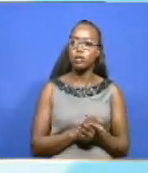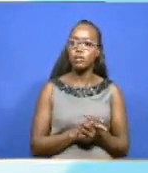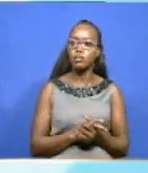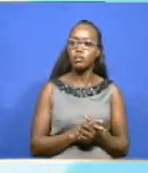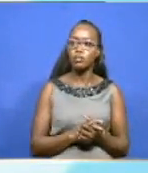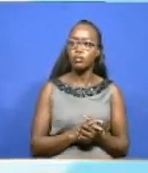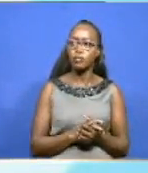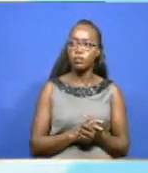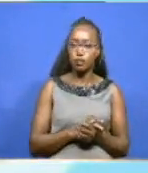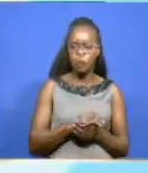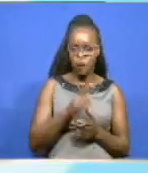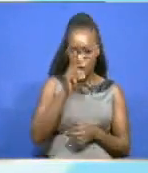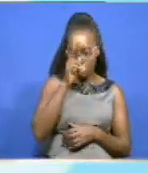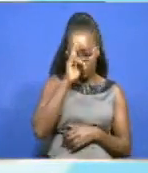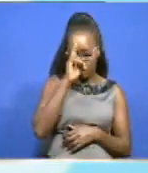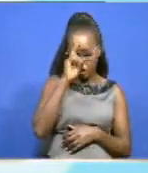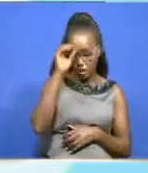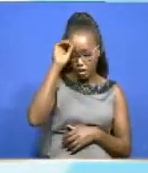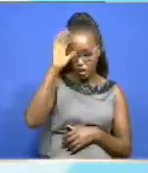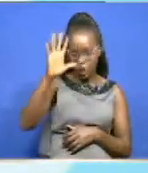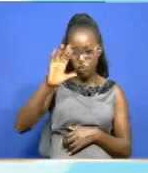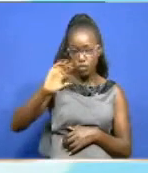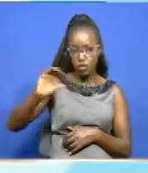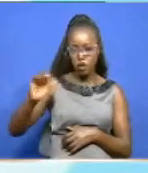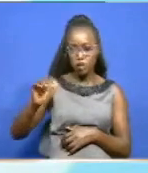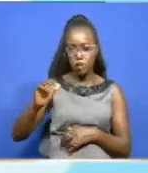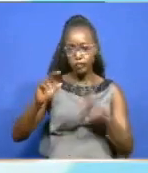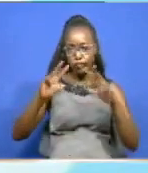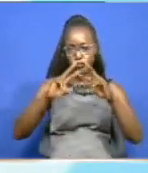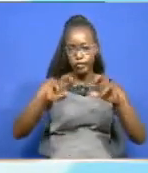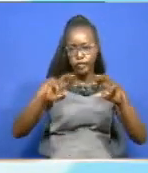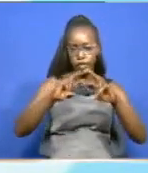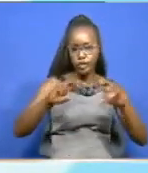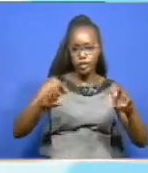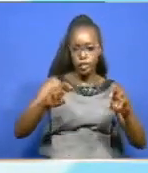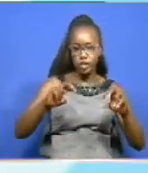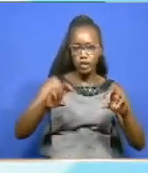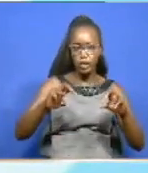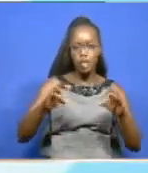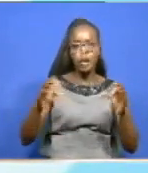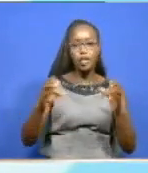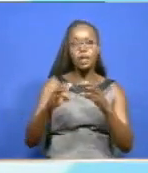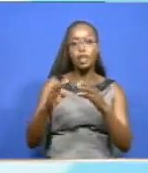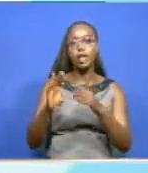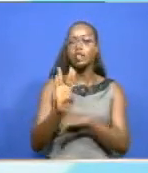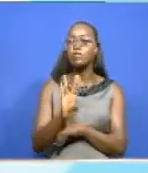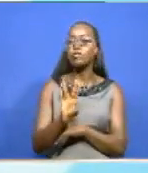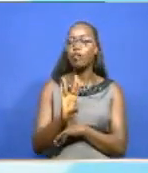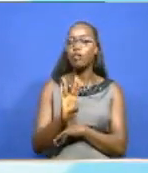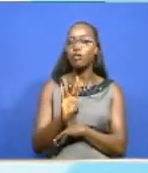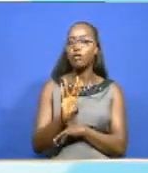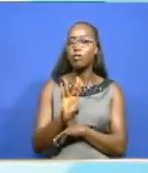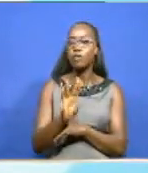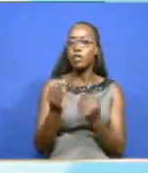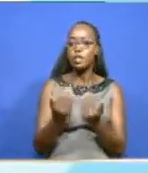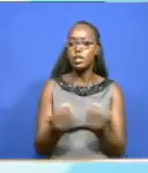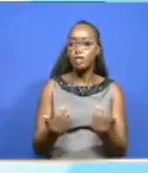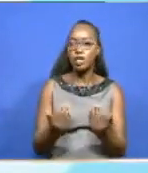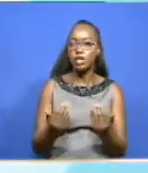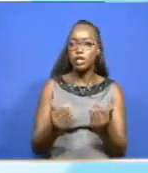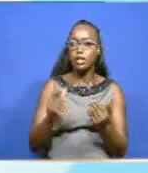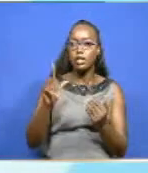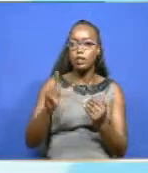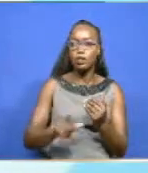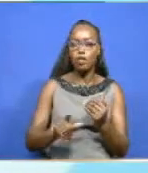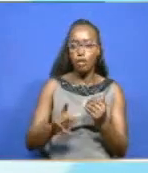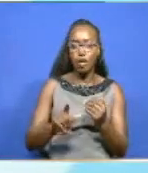moving on, police in Kiambaa Kiambu County are investigating a case in which a Standard 4 pupil in Lower Kihara Primary School is alleged